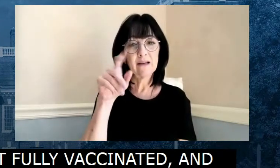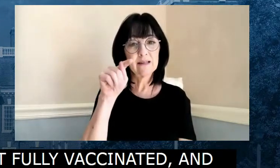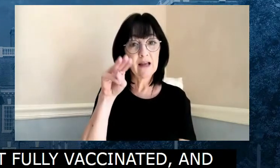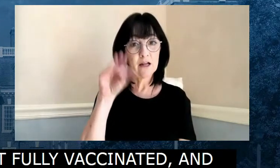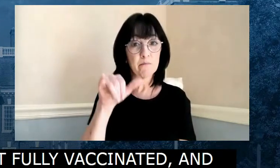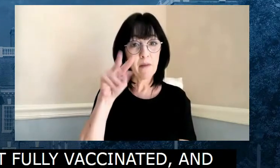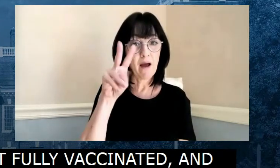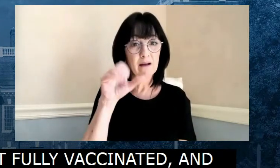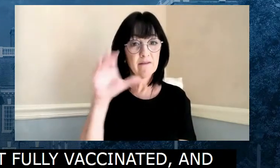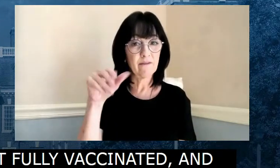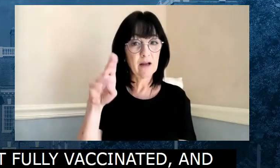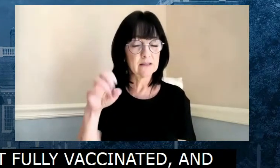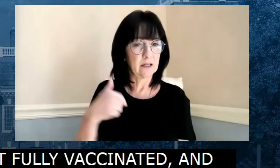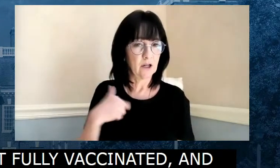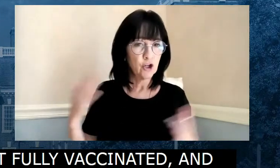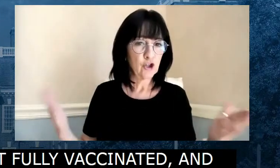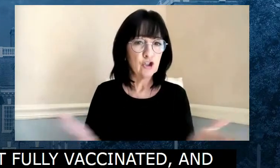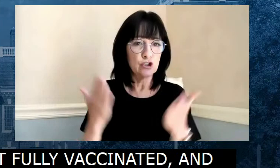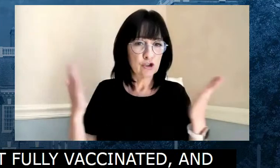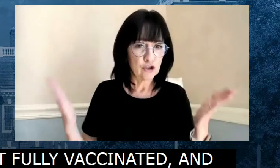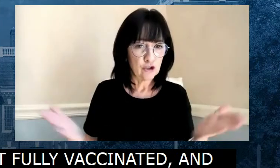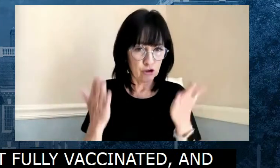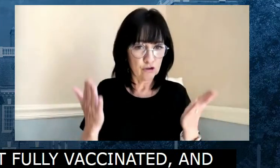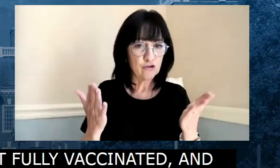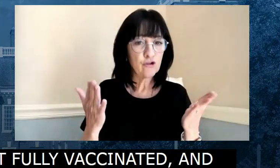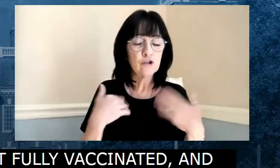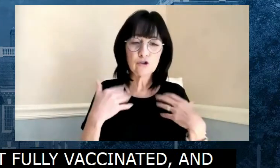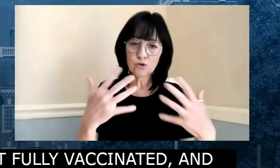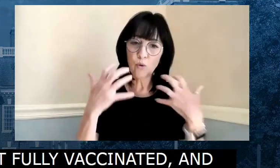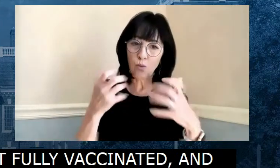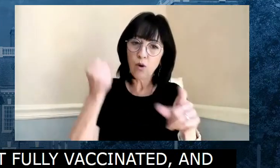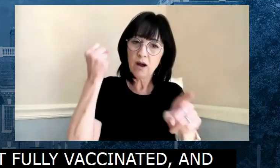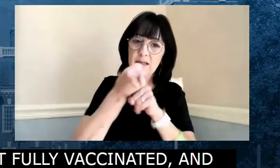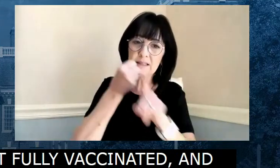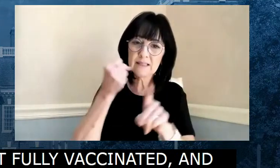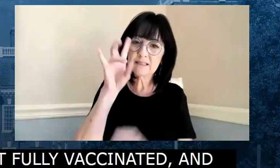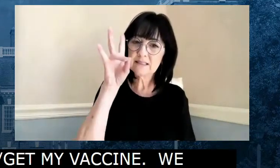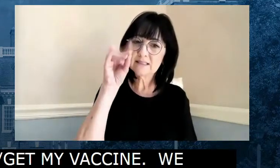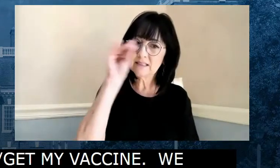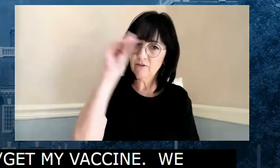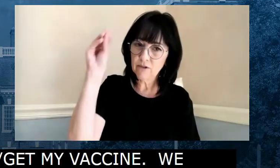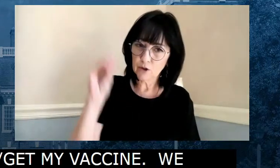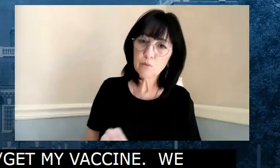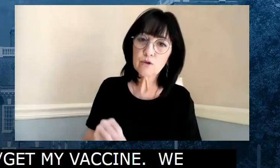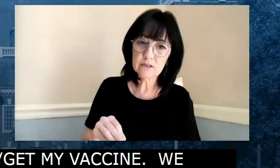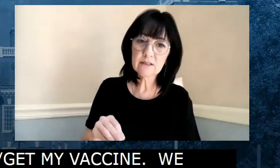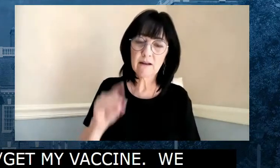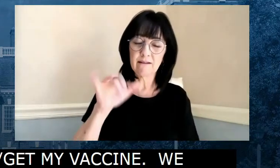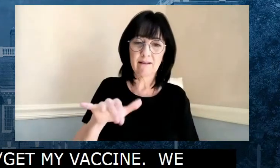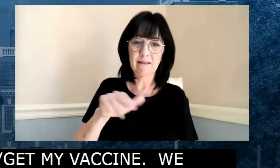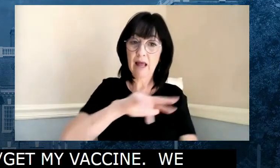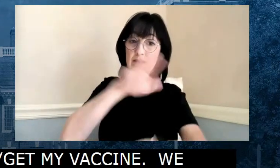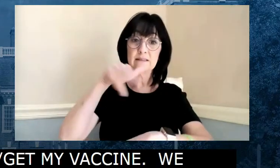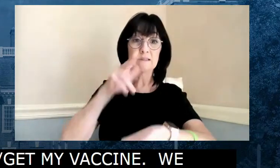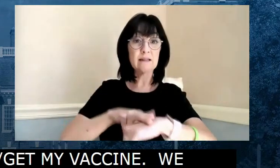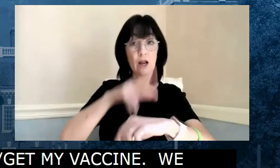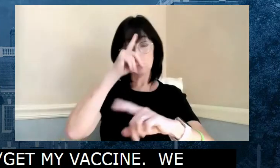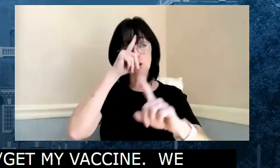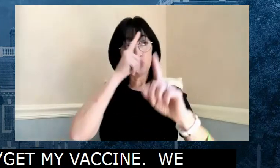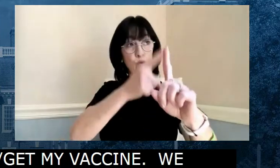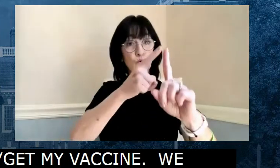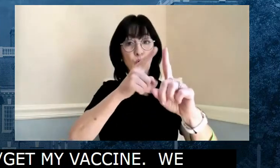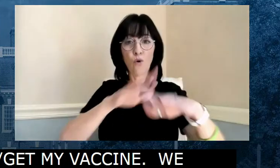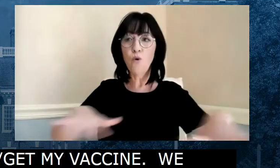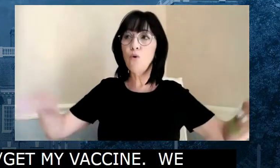de.gov/getmyvaccine. We would encourage everybody. We want to get up to 70%. That's the national goal. That's going to be our goal. We need your help in getting